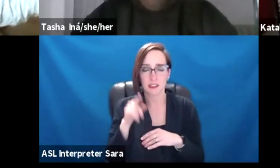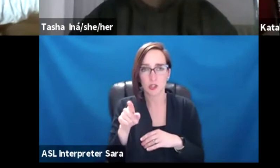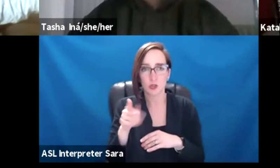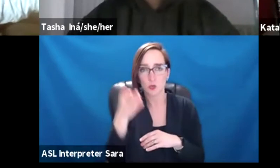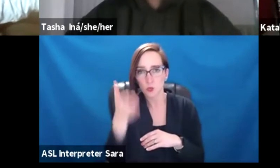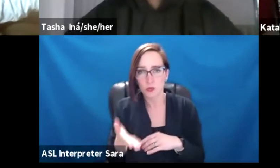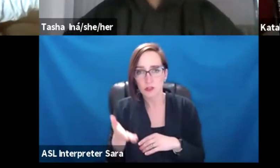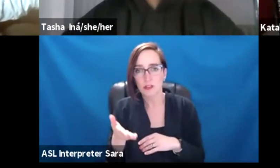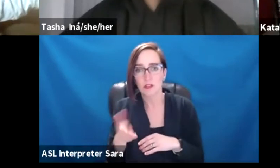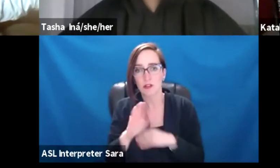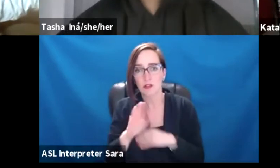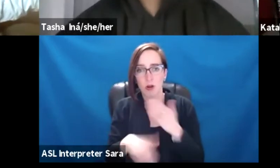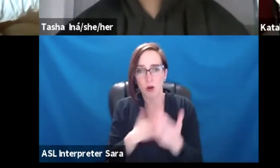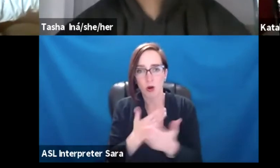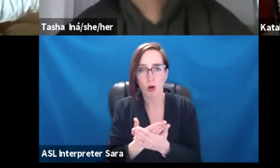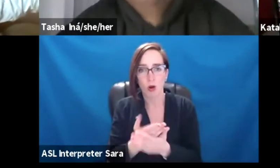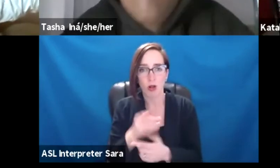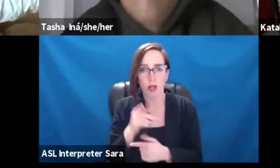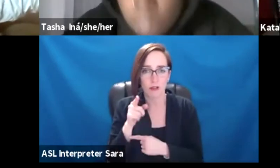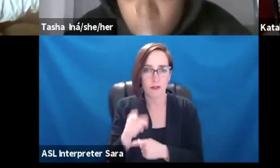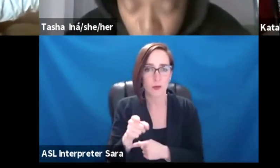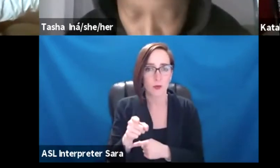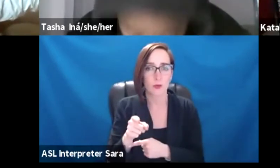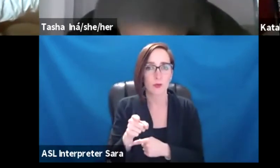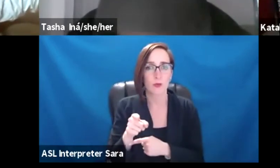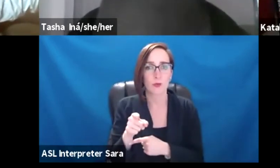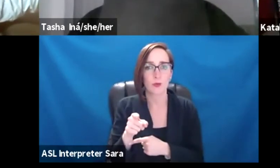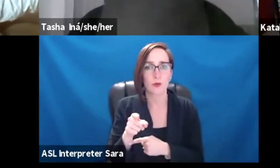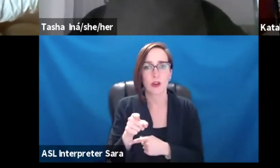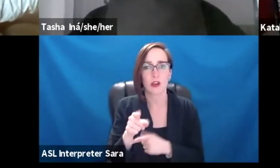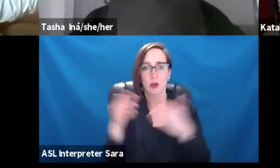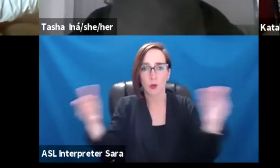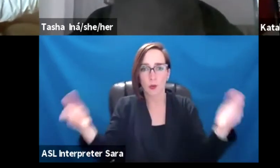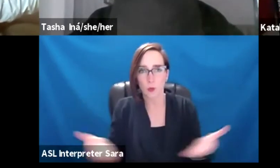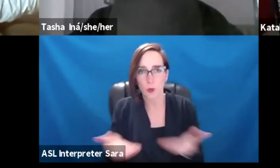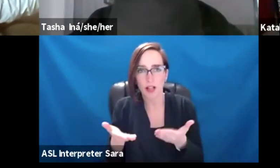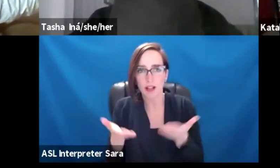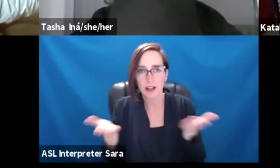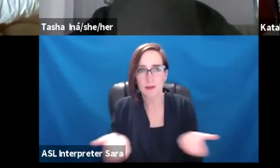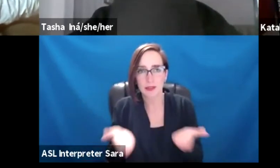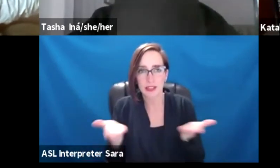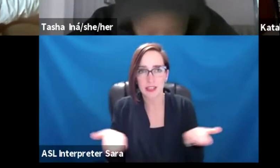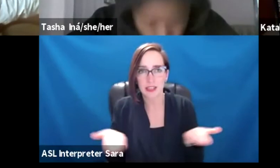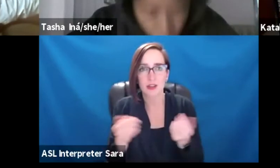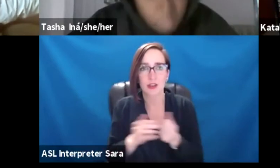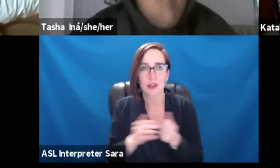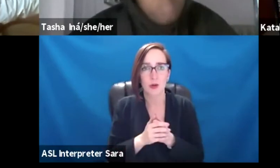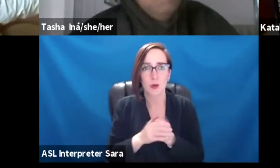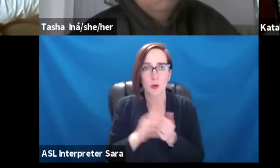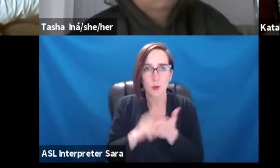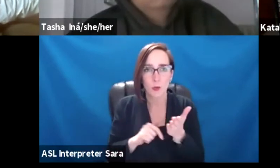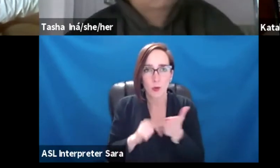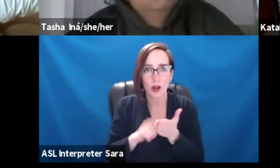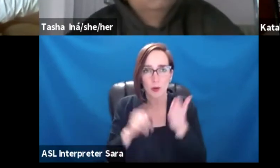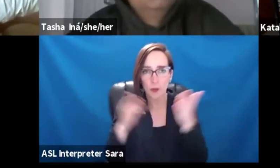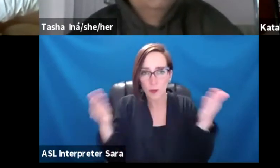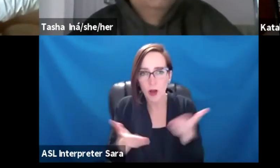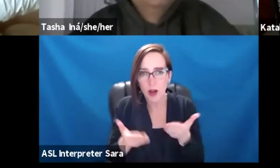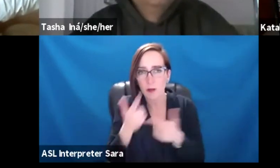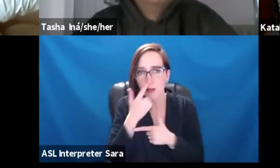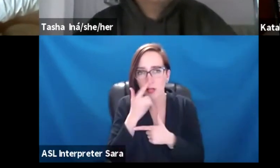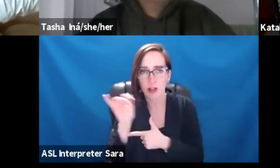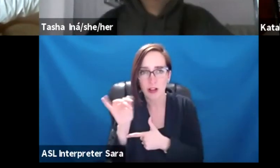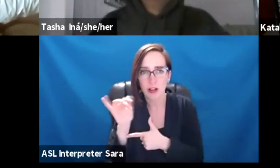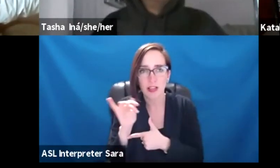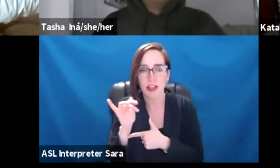every bit of you as you are, is welcome here. What does that welcome look like? Pushing your